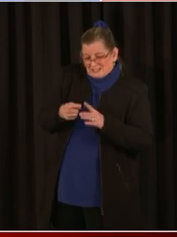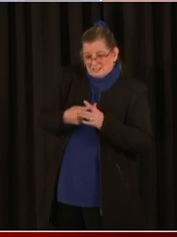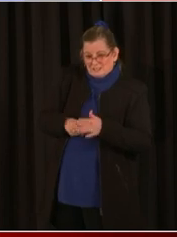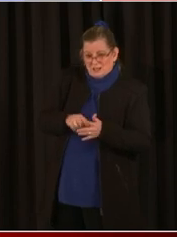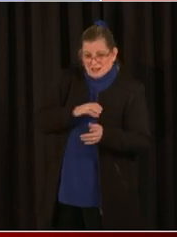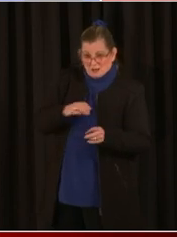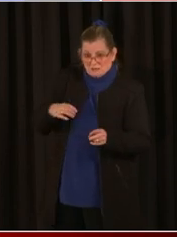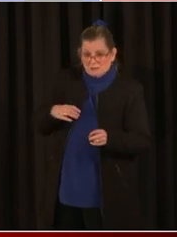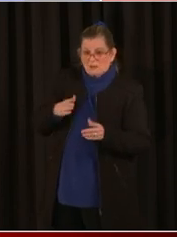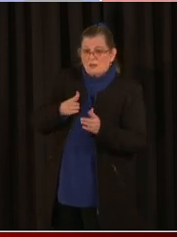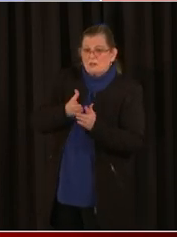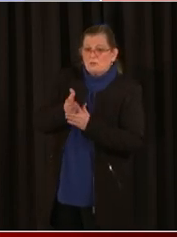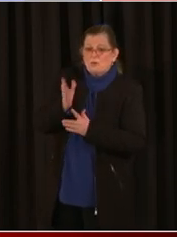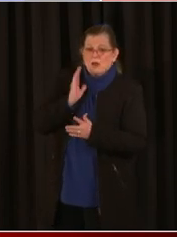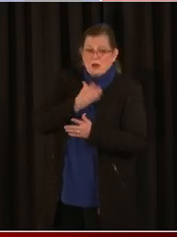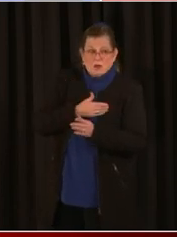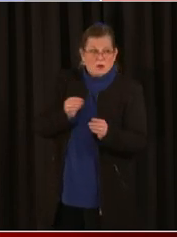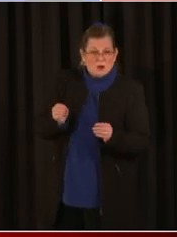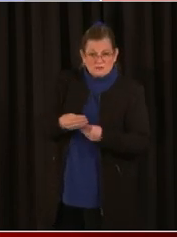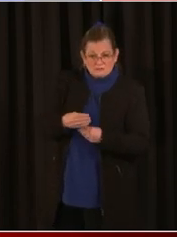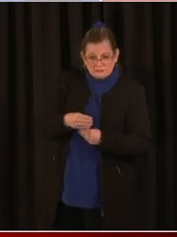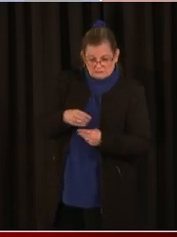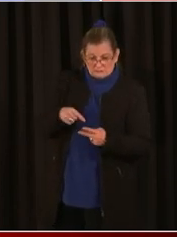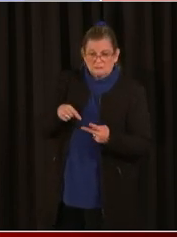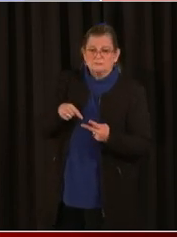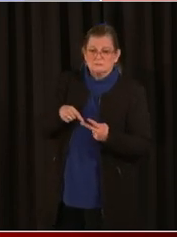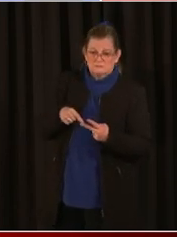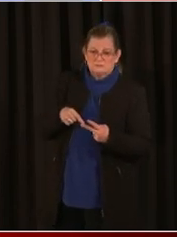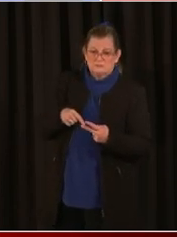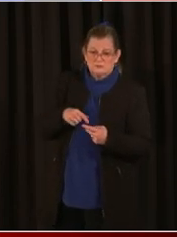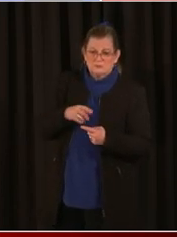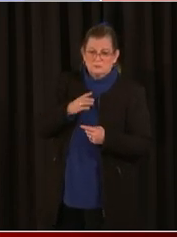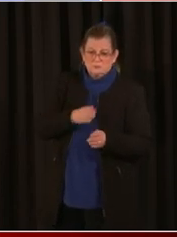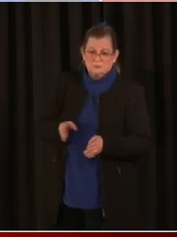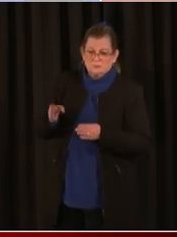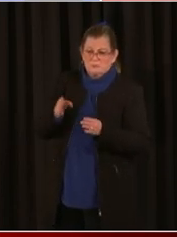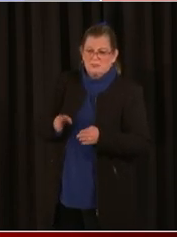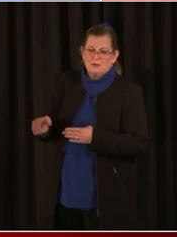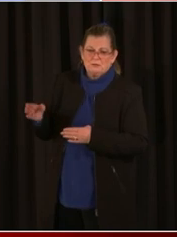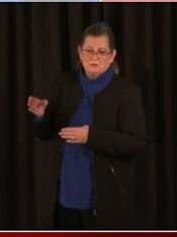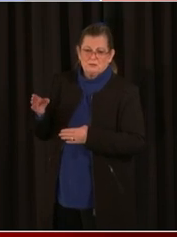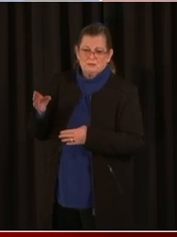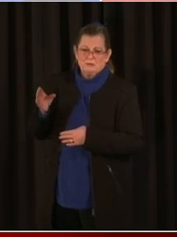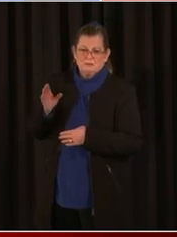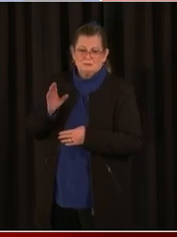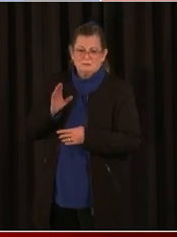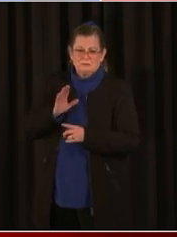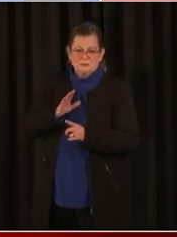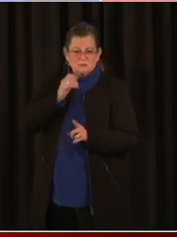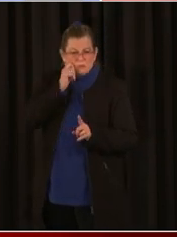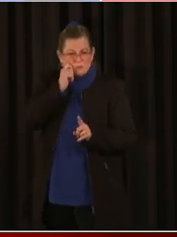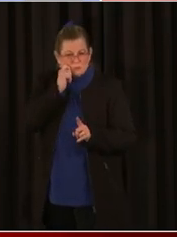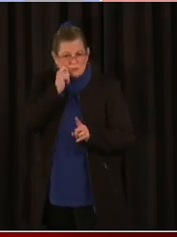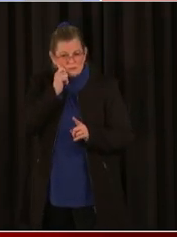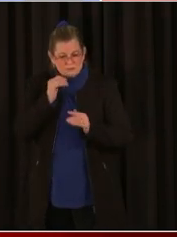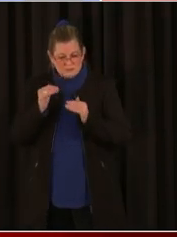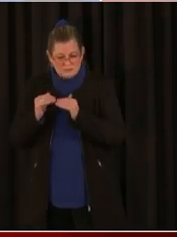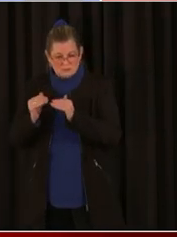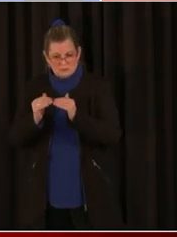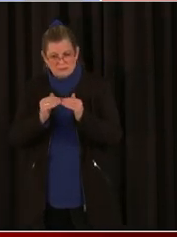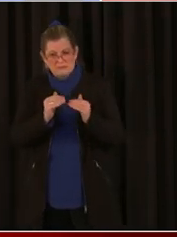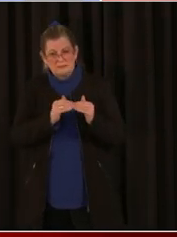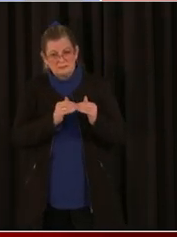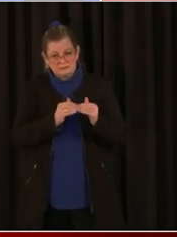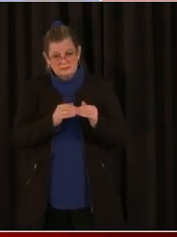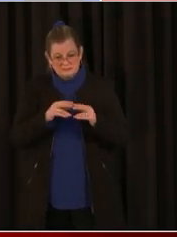period is, through our Office of Racial Equity, preparing racial equity assessments on